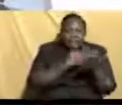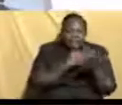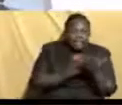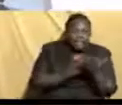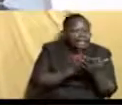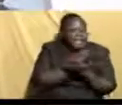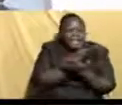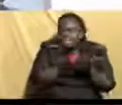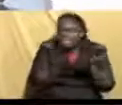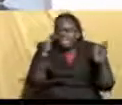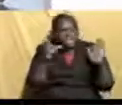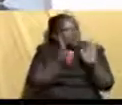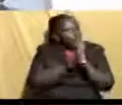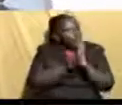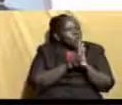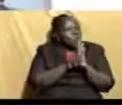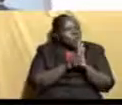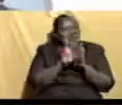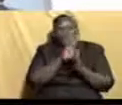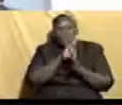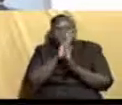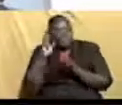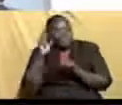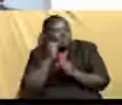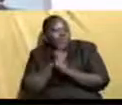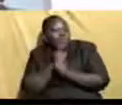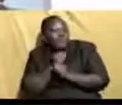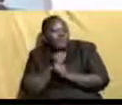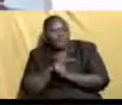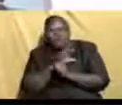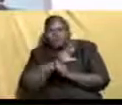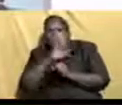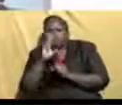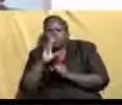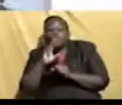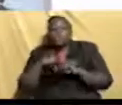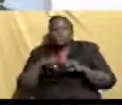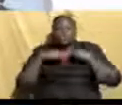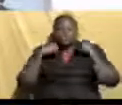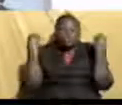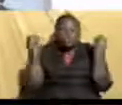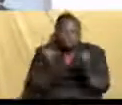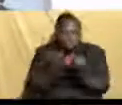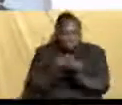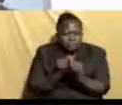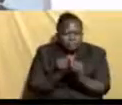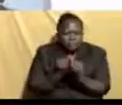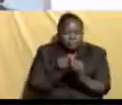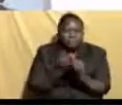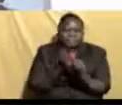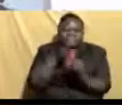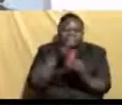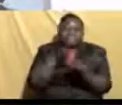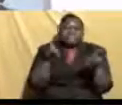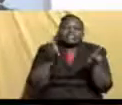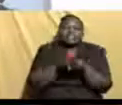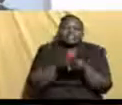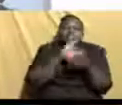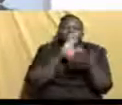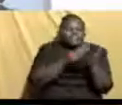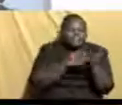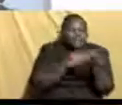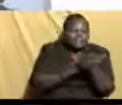in any law or contract or constitution, such implied